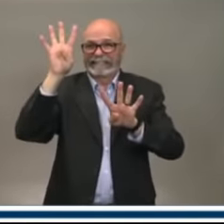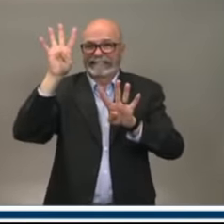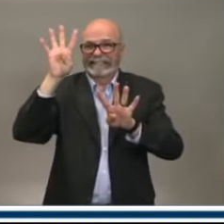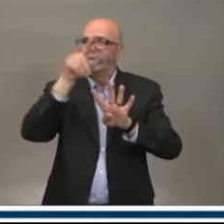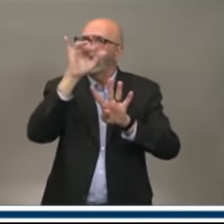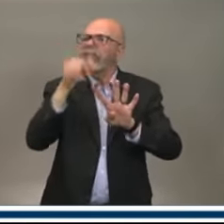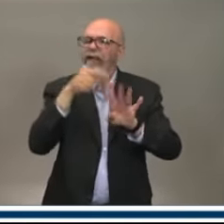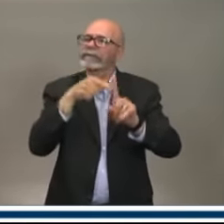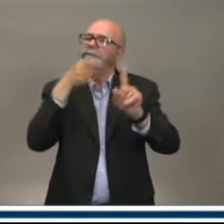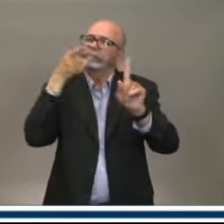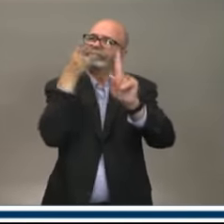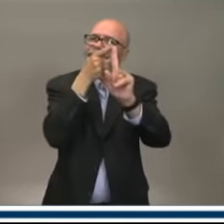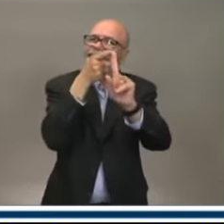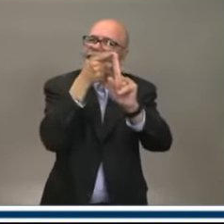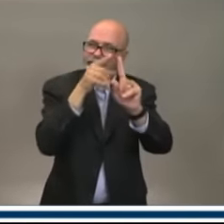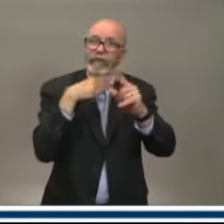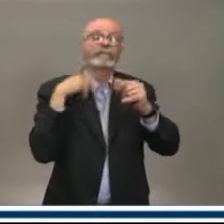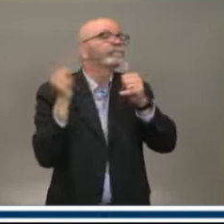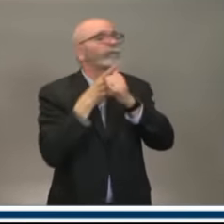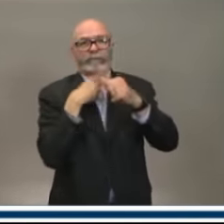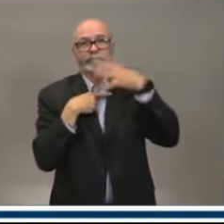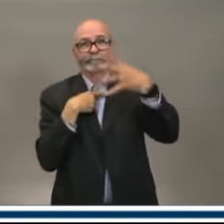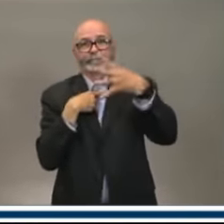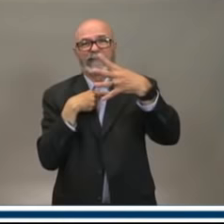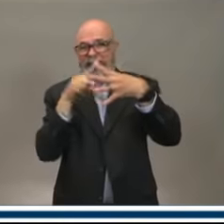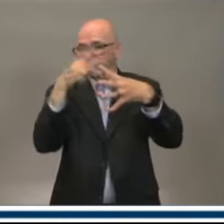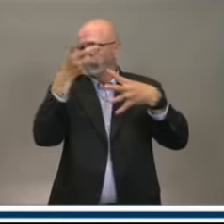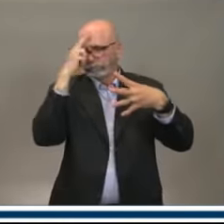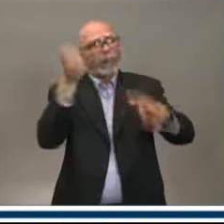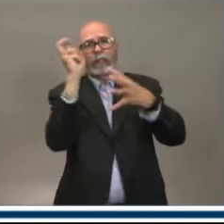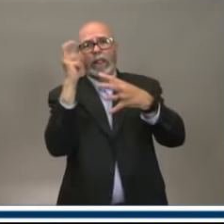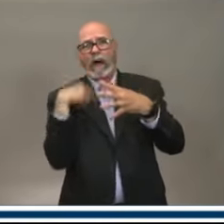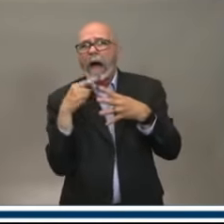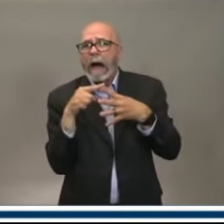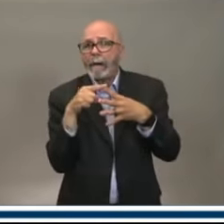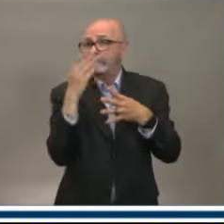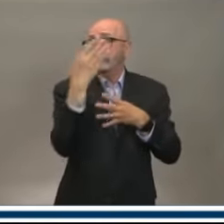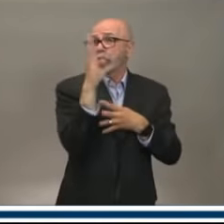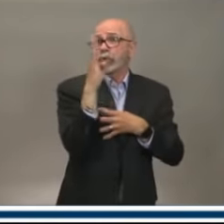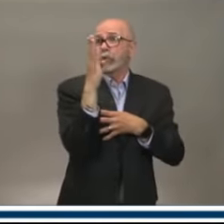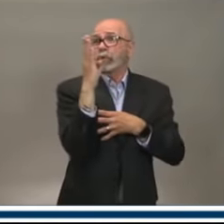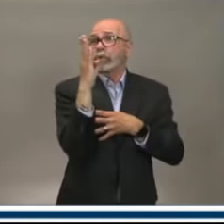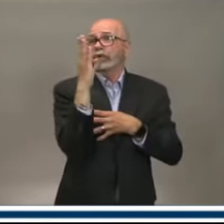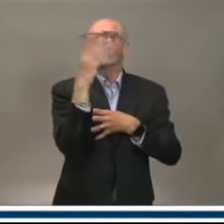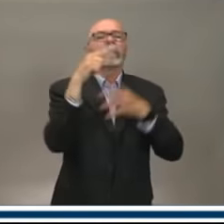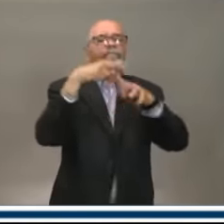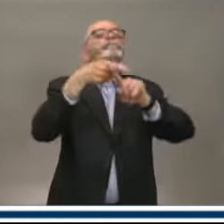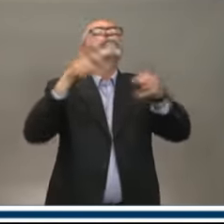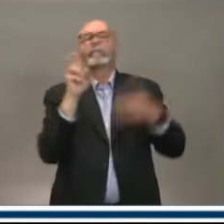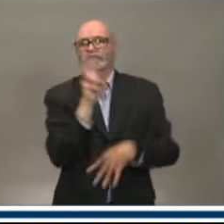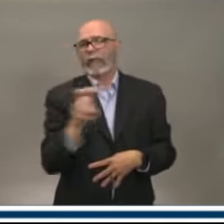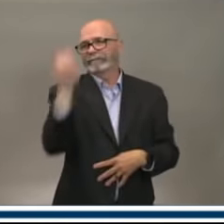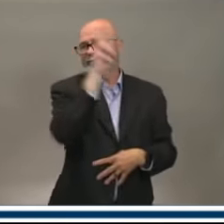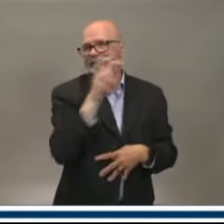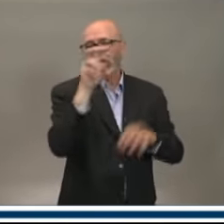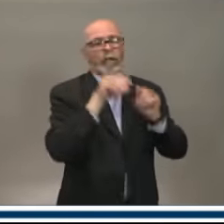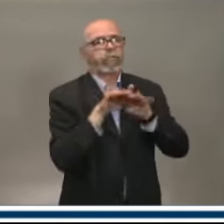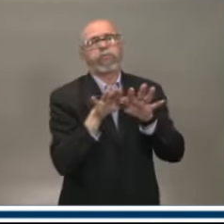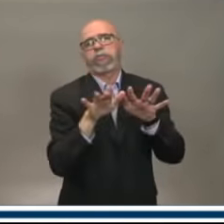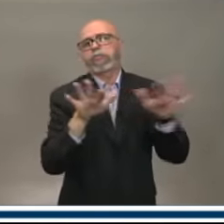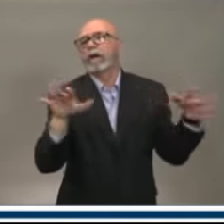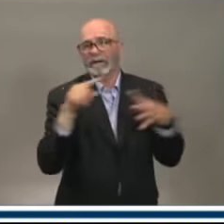initial cases in blue were ones that were related to travel, mostly outside of the country, and then some within other